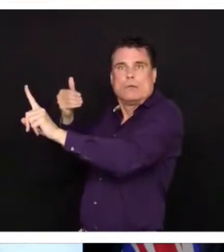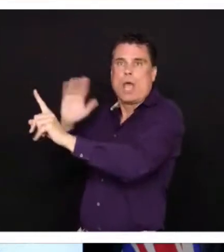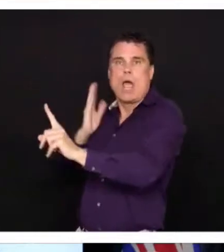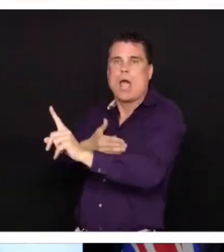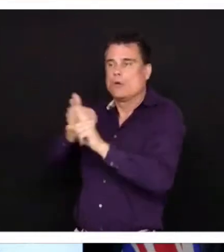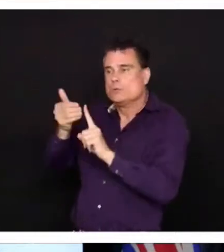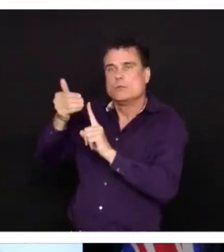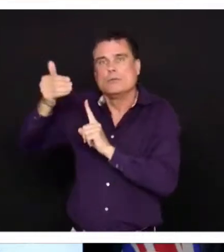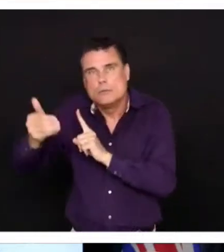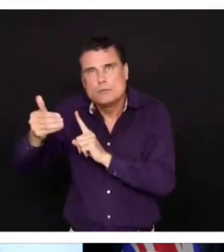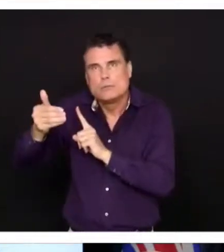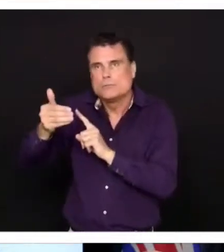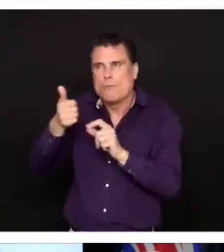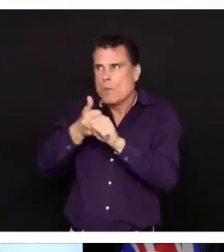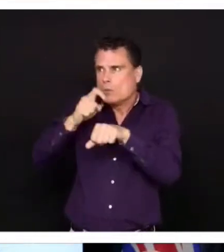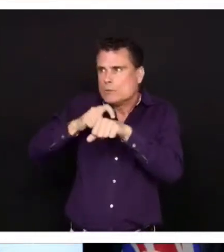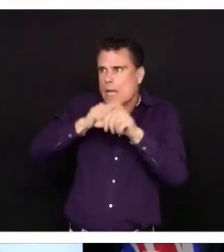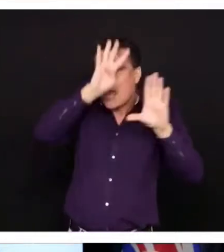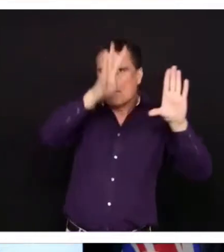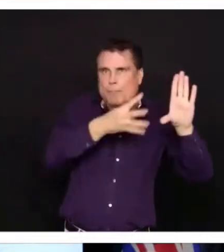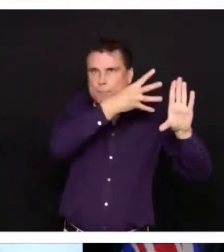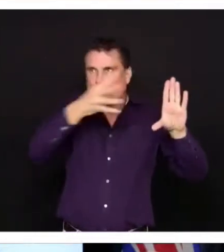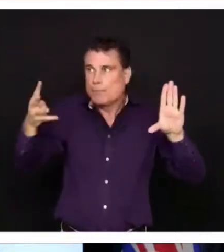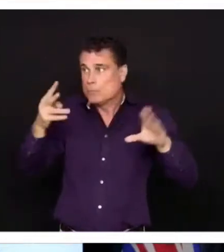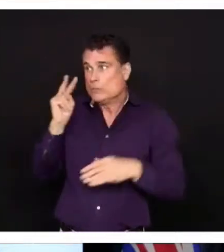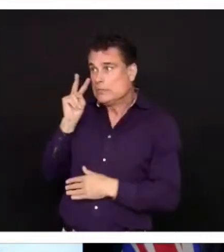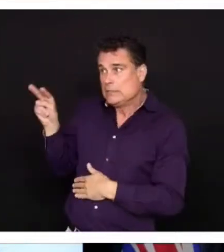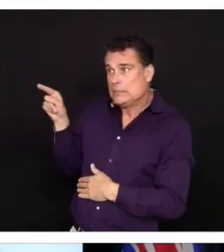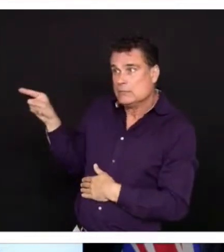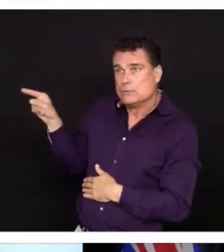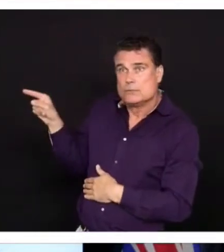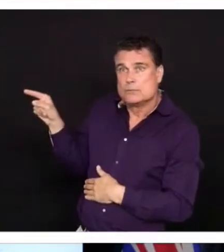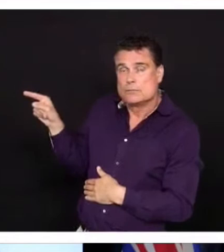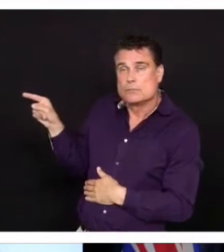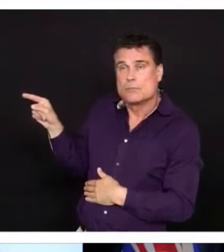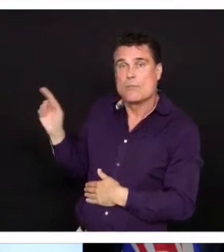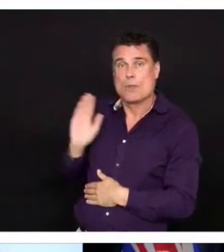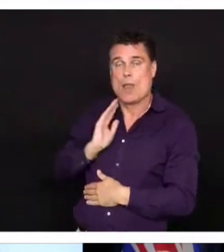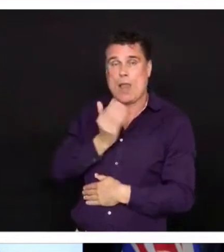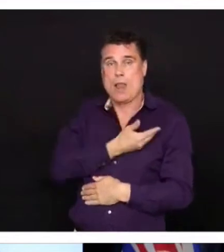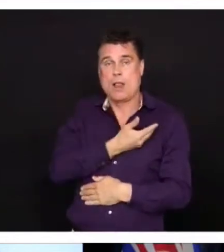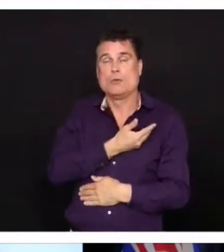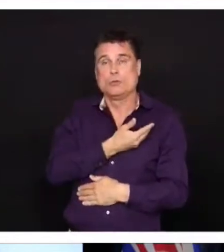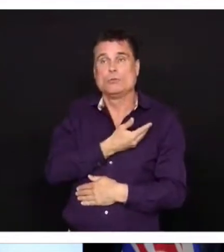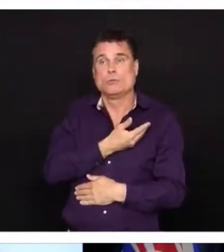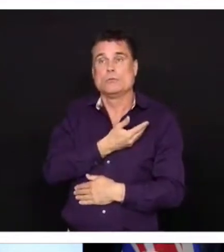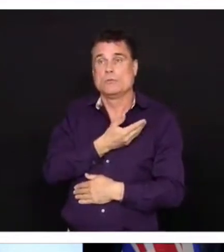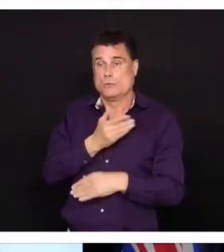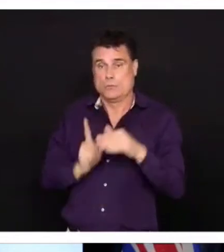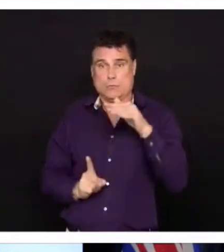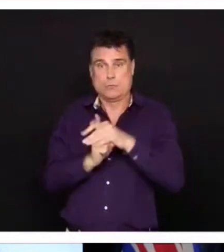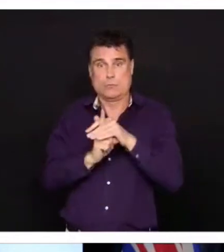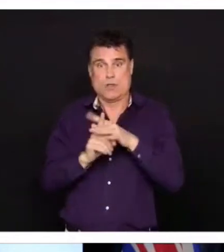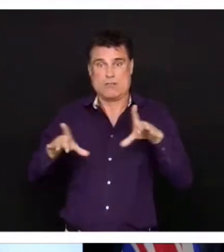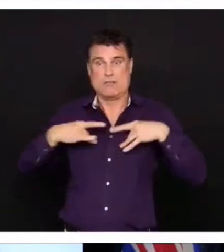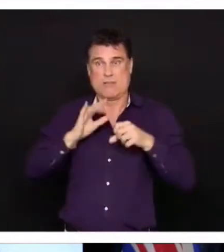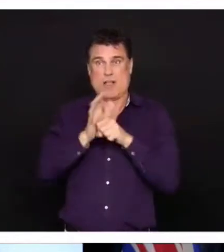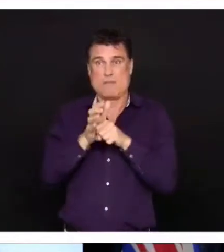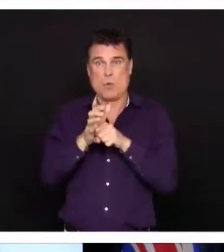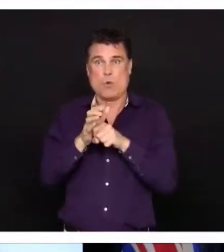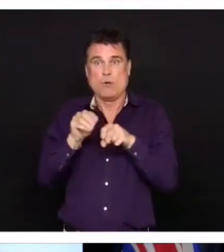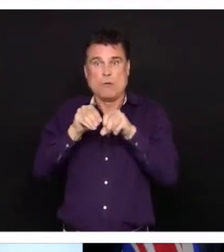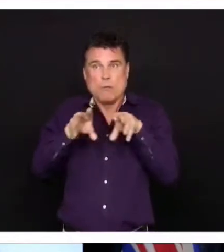But as you can see, we have flattened that curve. And compared to Canada, we are still at a